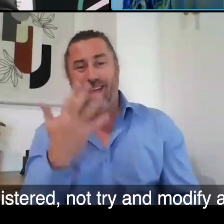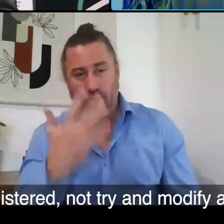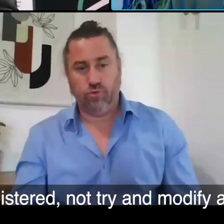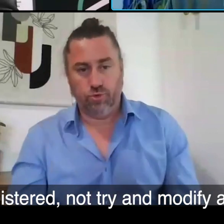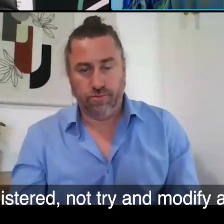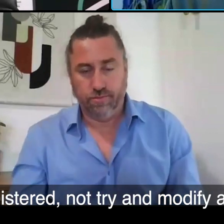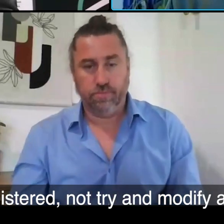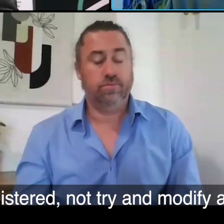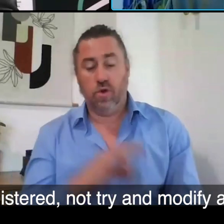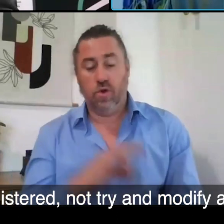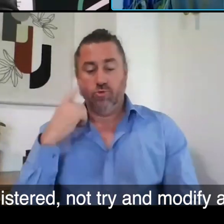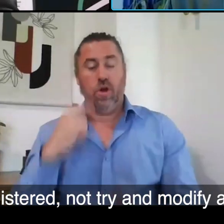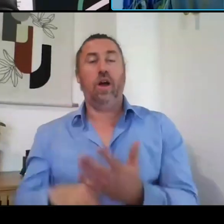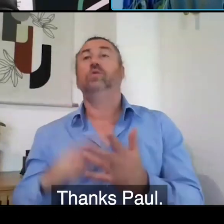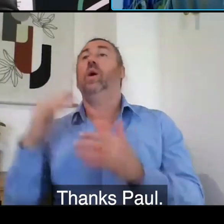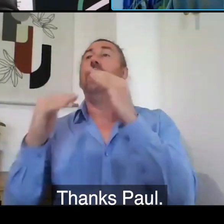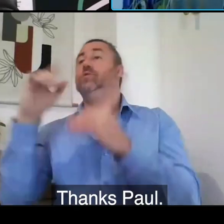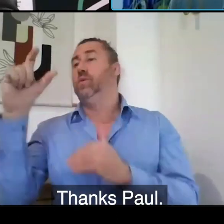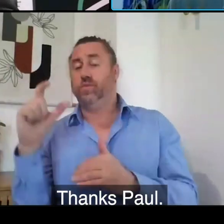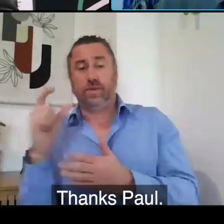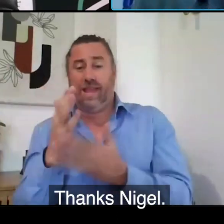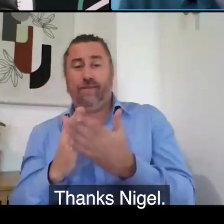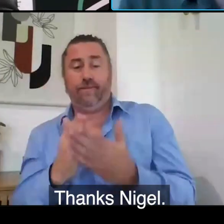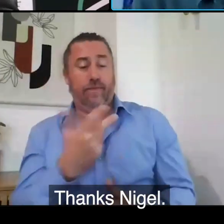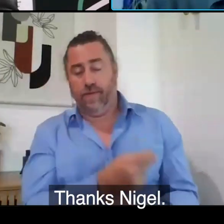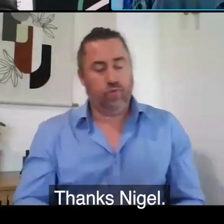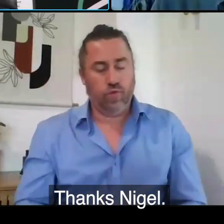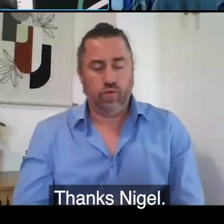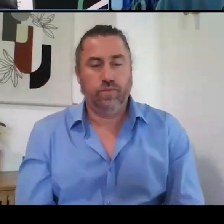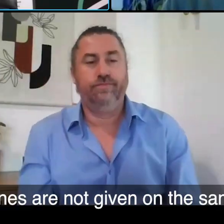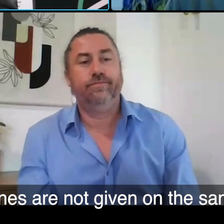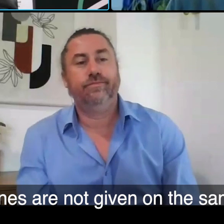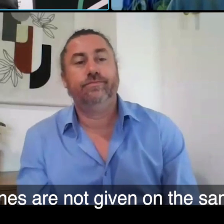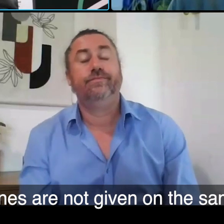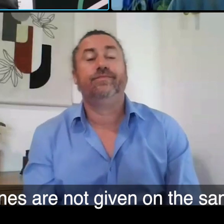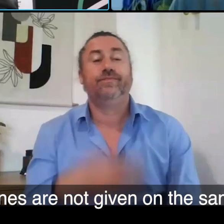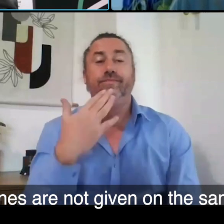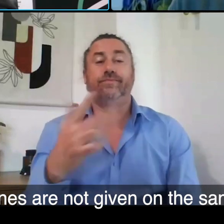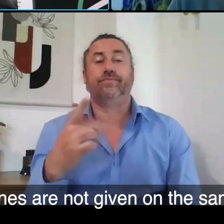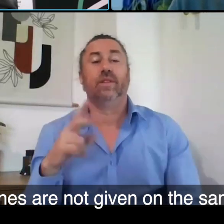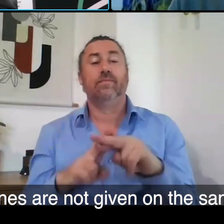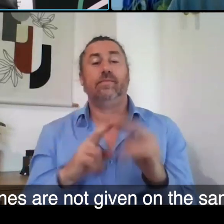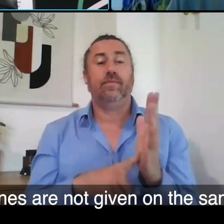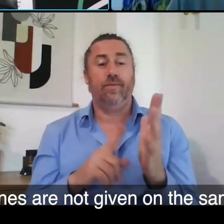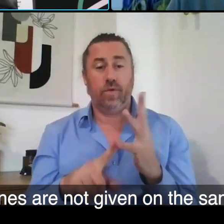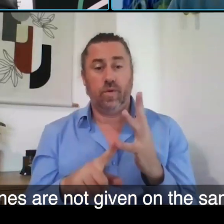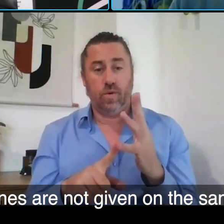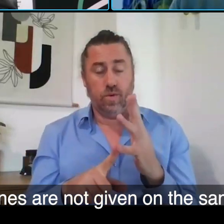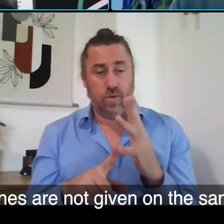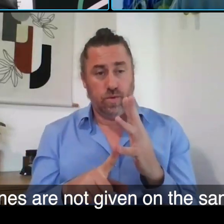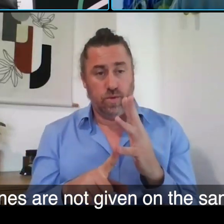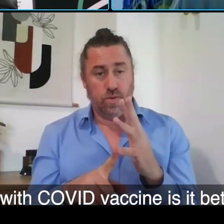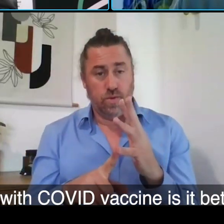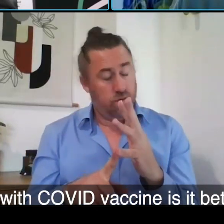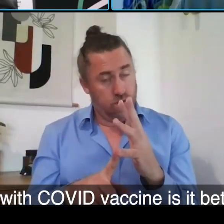not try and modify adult doses. Thanks, Paul. Thanks, Nigel. If flu vaccines are not given on the same day